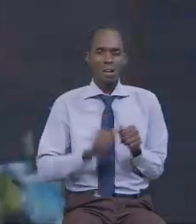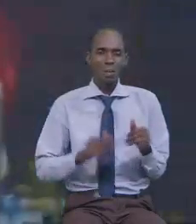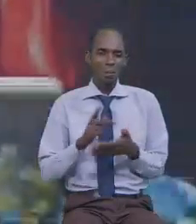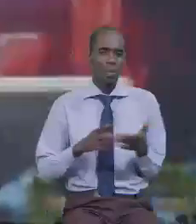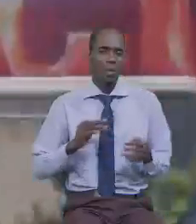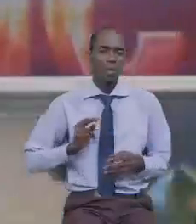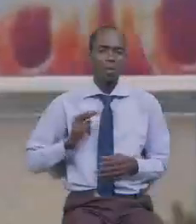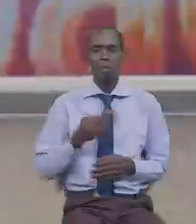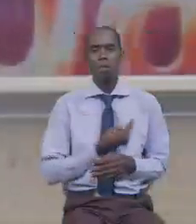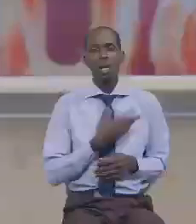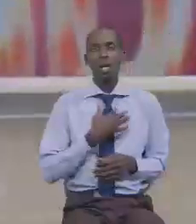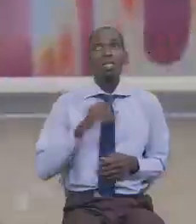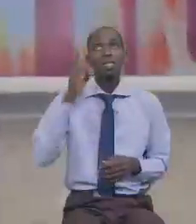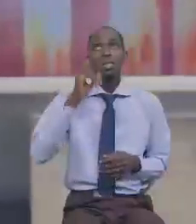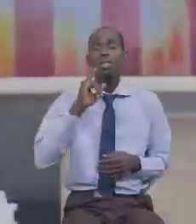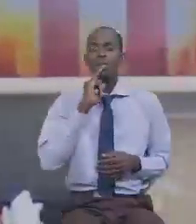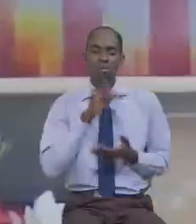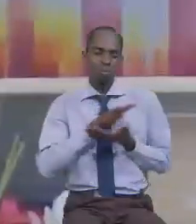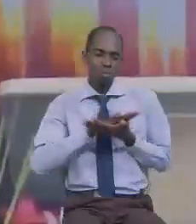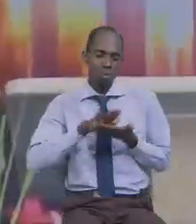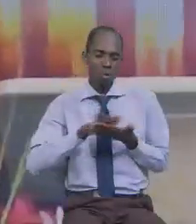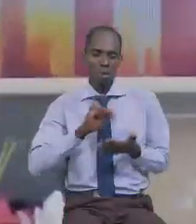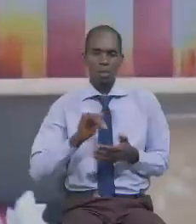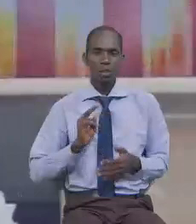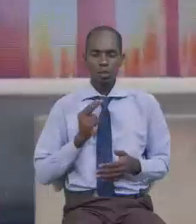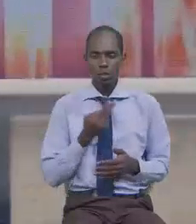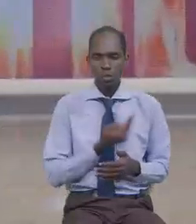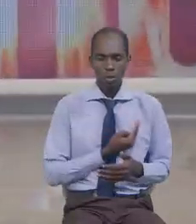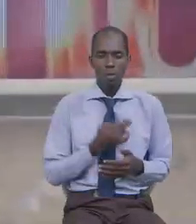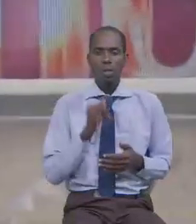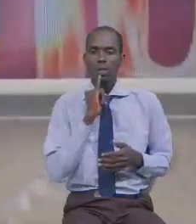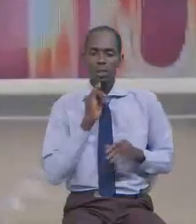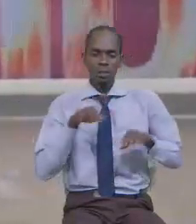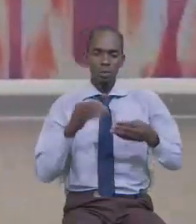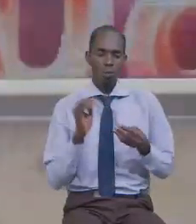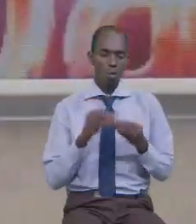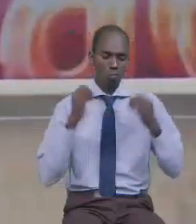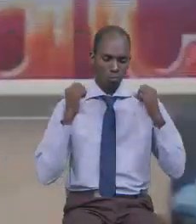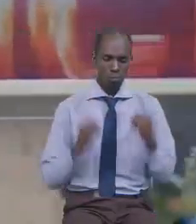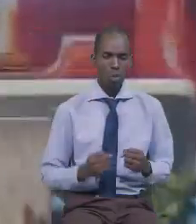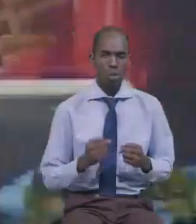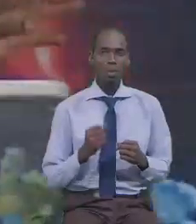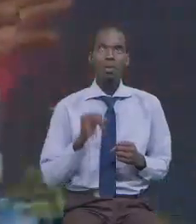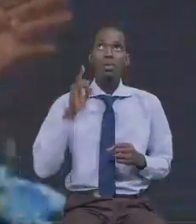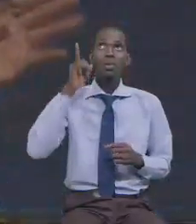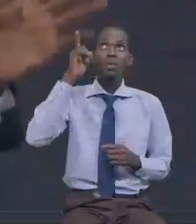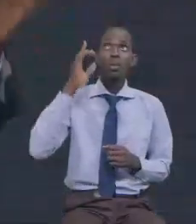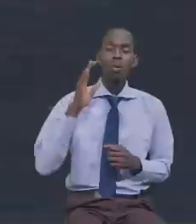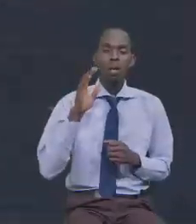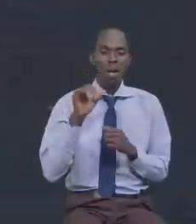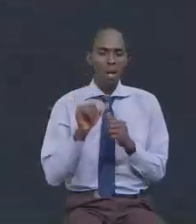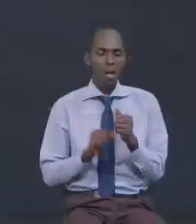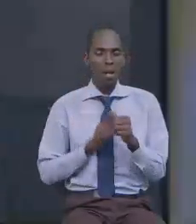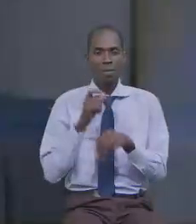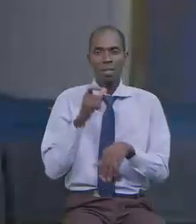it's cleaning us. It's foiling us. It's doing this and that. God, every time,